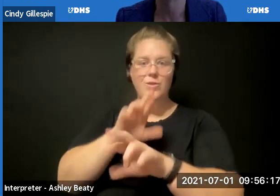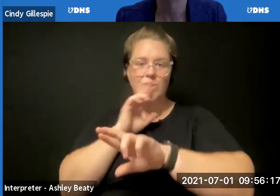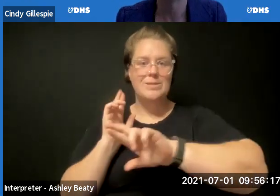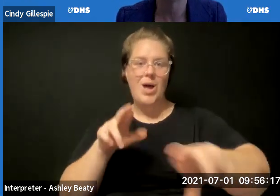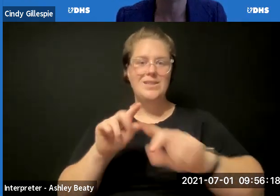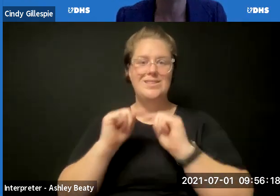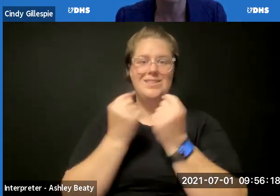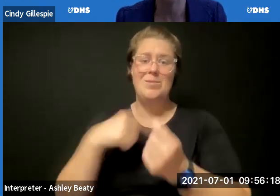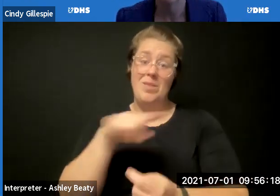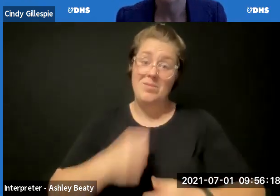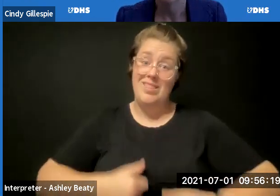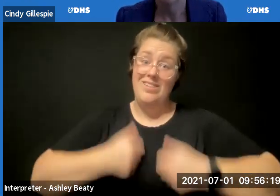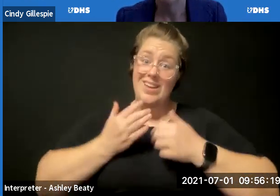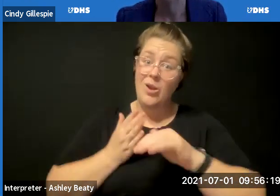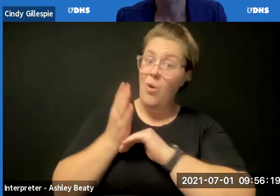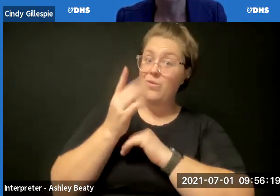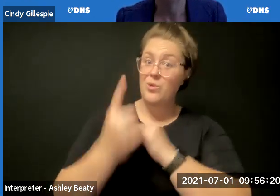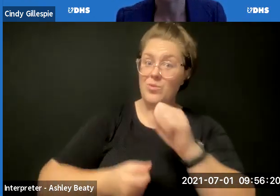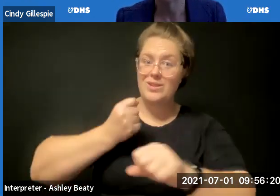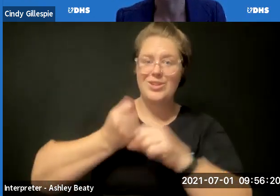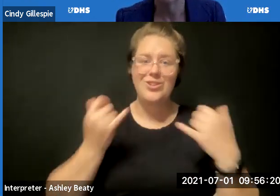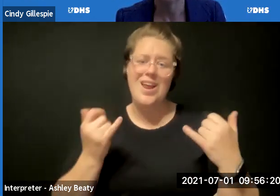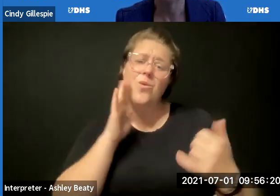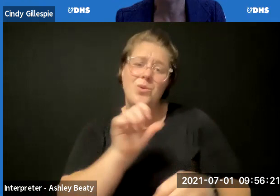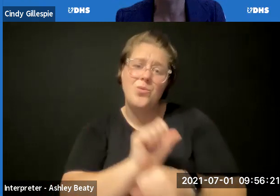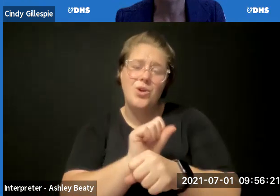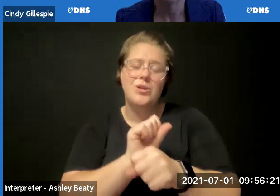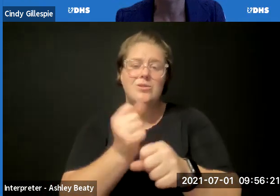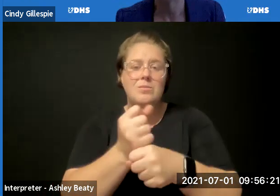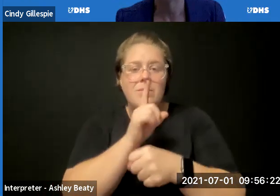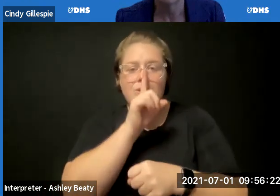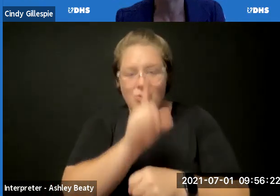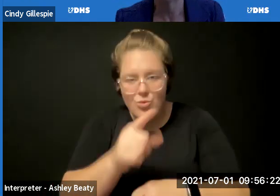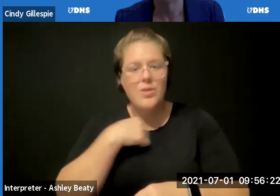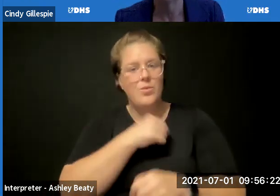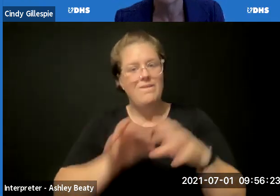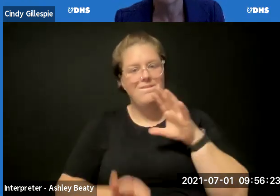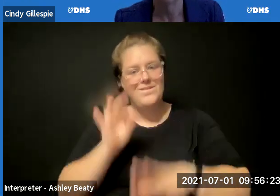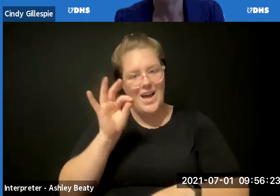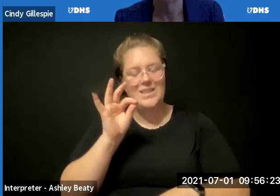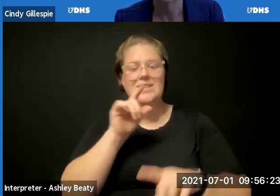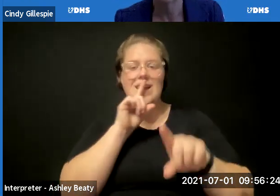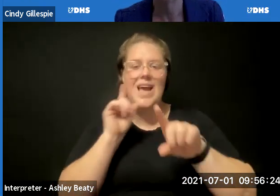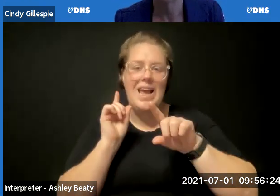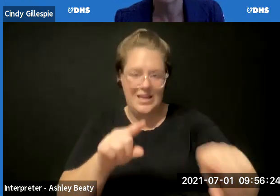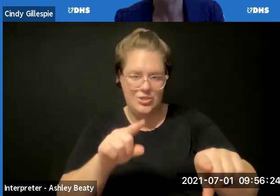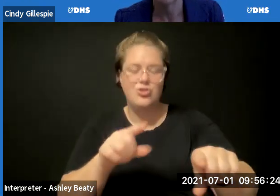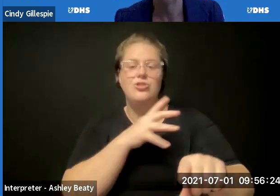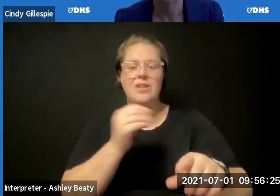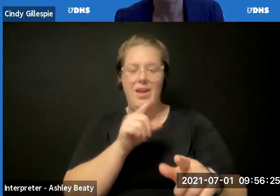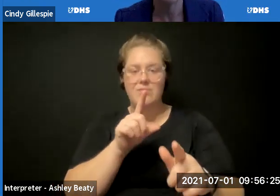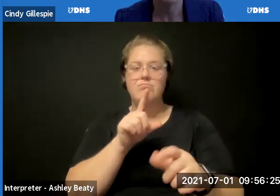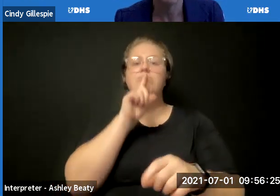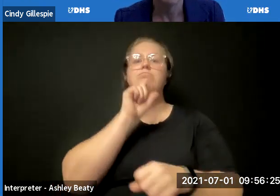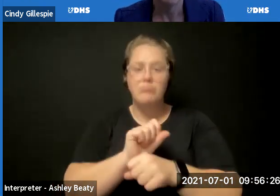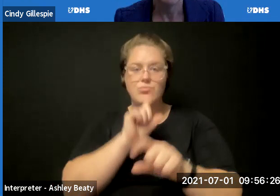for well over a year now. We'll work to make sure that we do get answers back to you, along with Amy Webb and